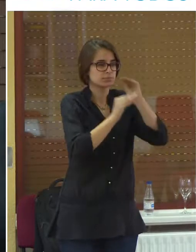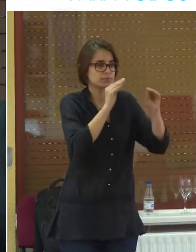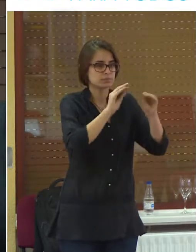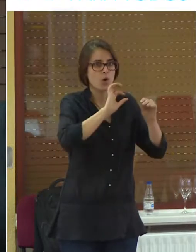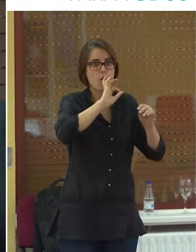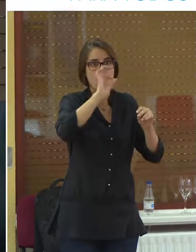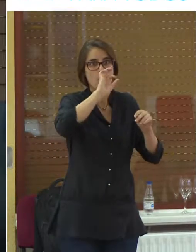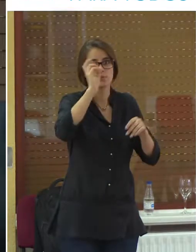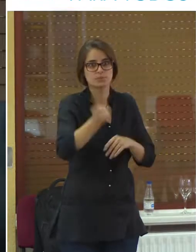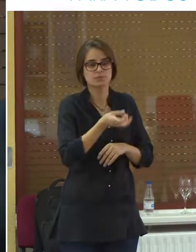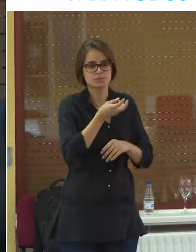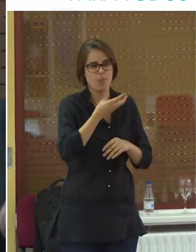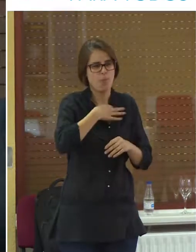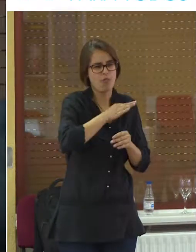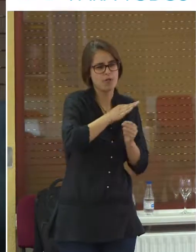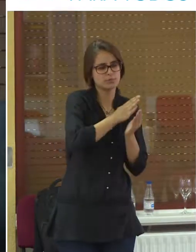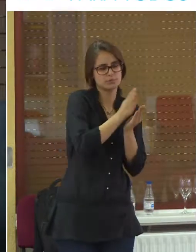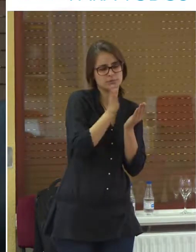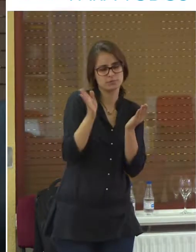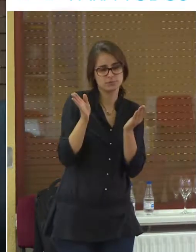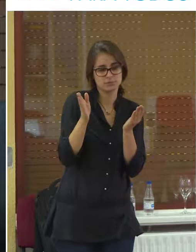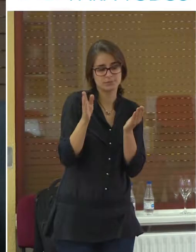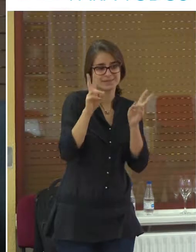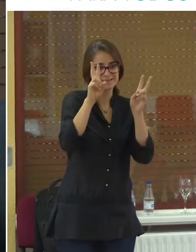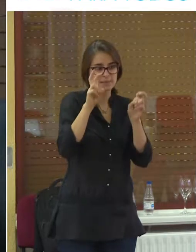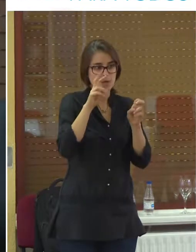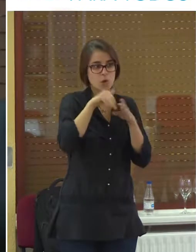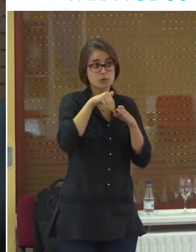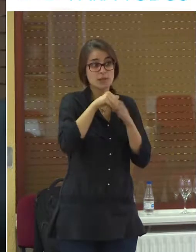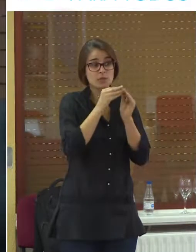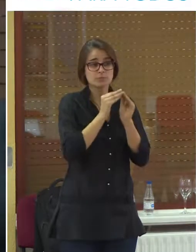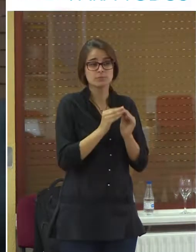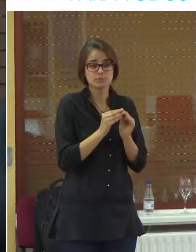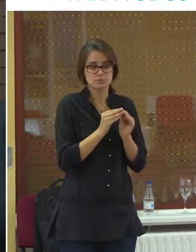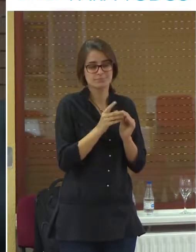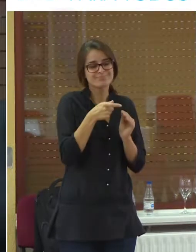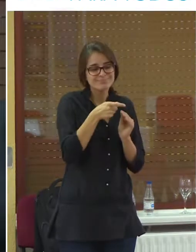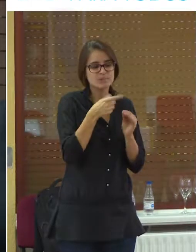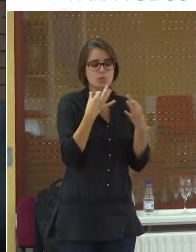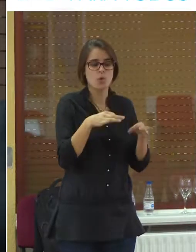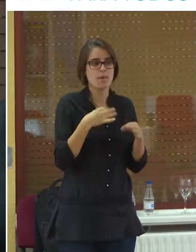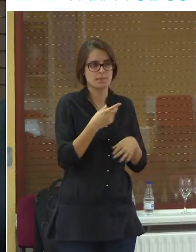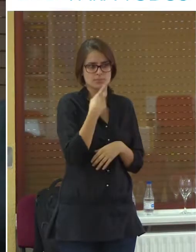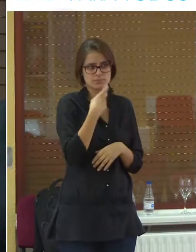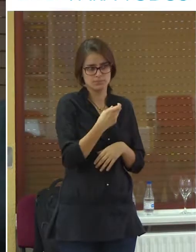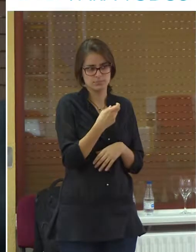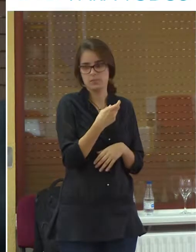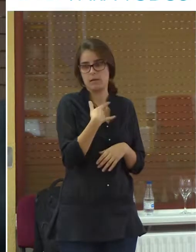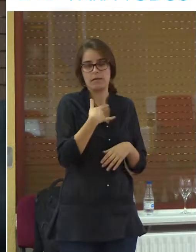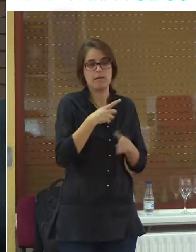of tasks that could even vary aside from content.